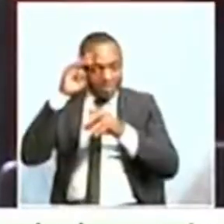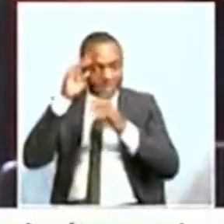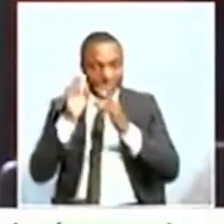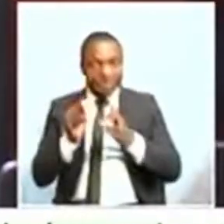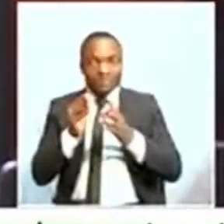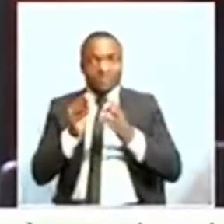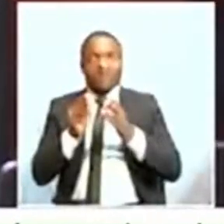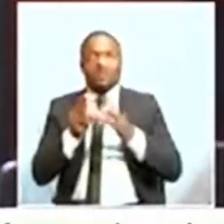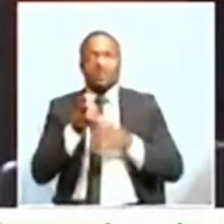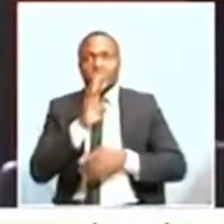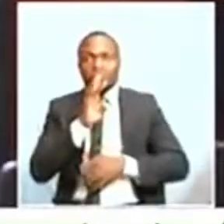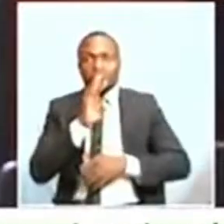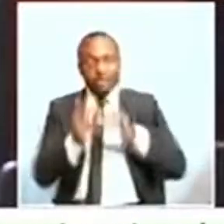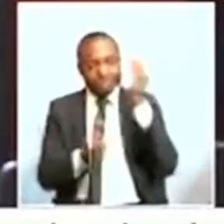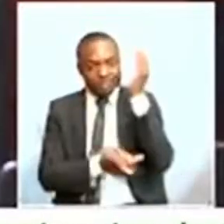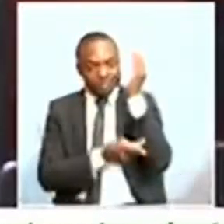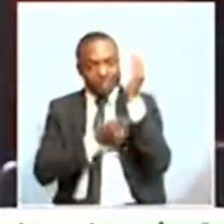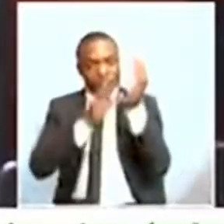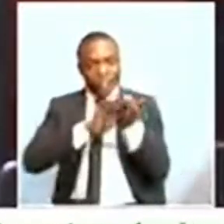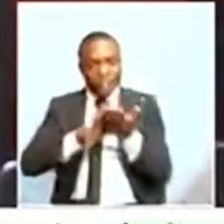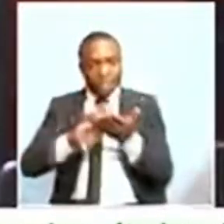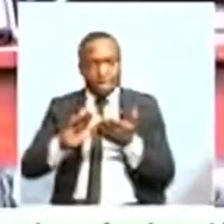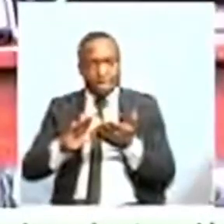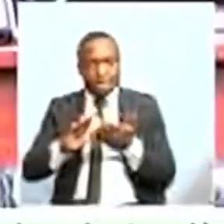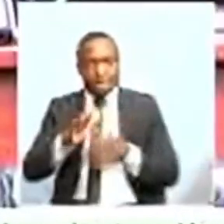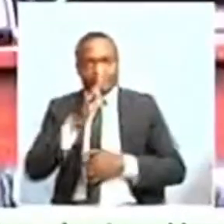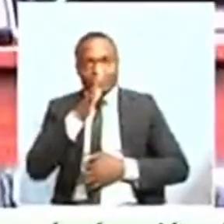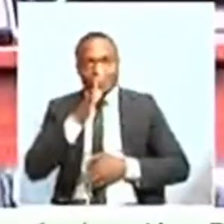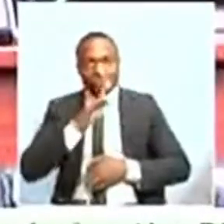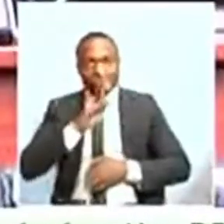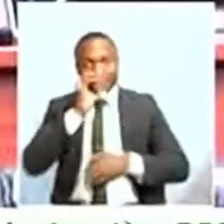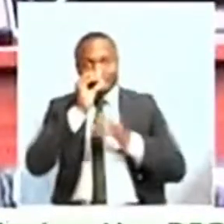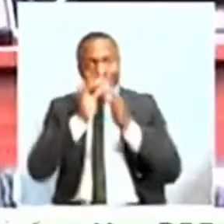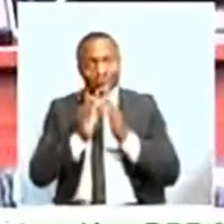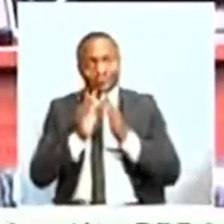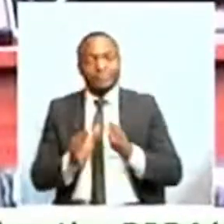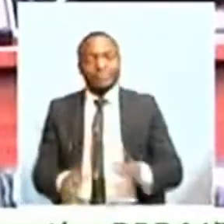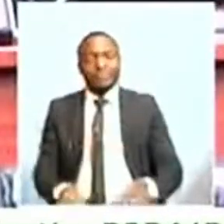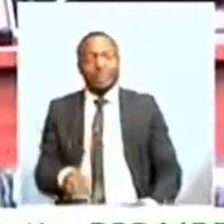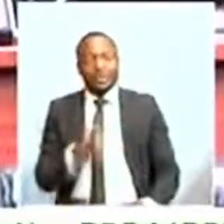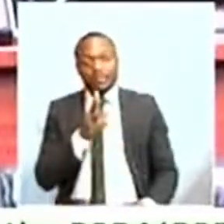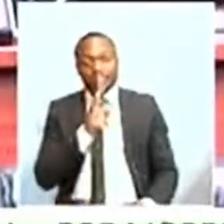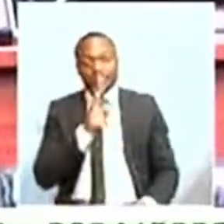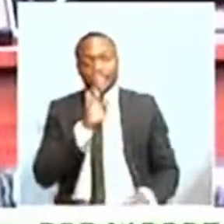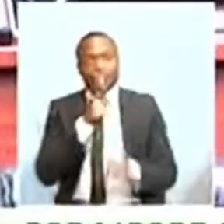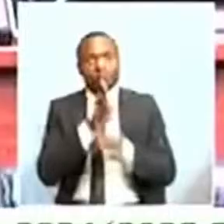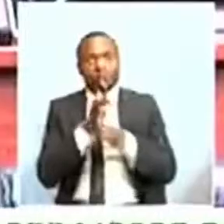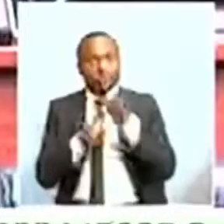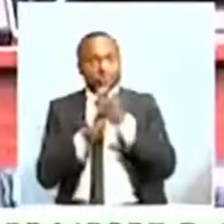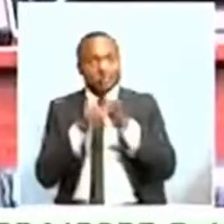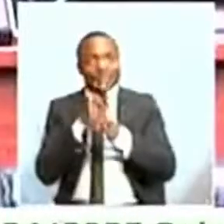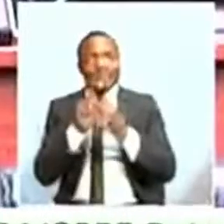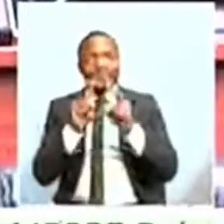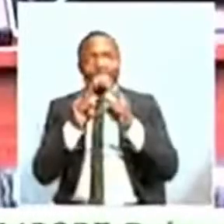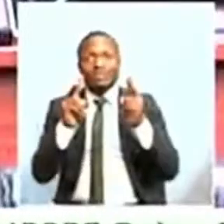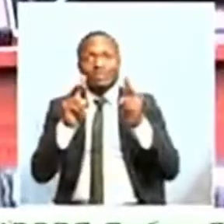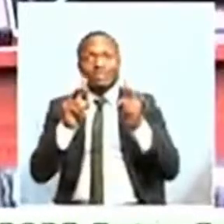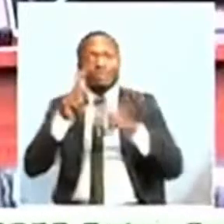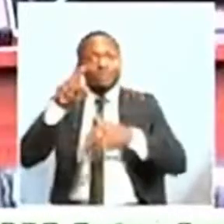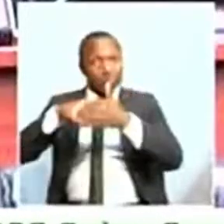Water Development and Sanitation. Madam Speaker, water infrastructure is very, very